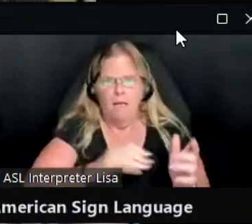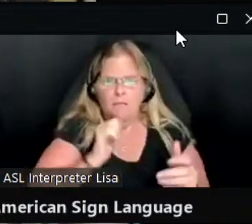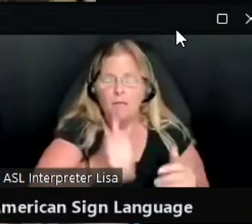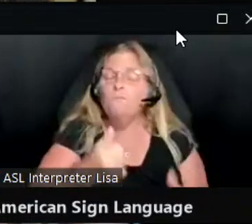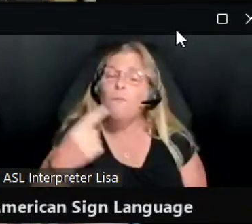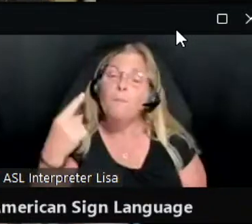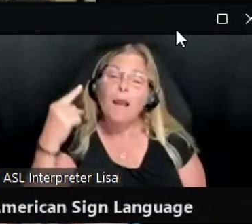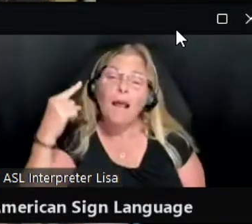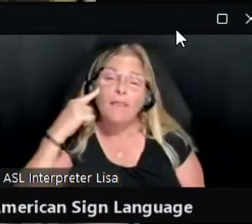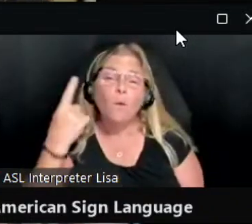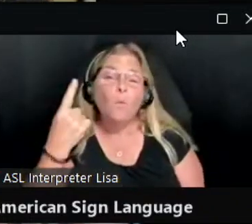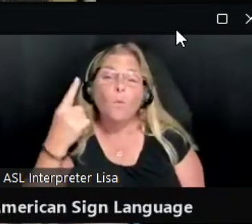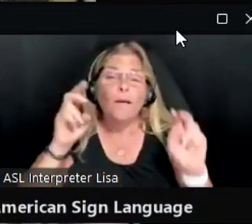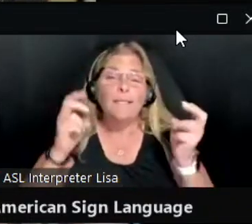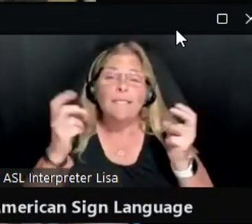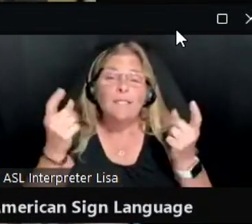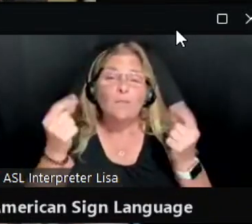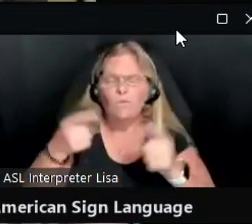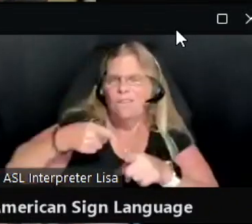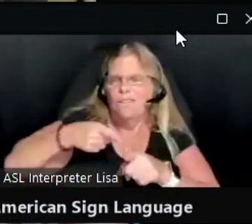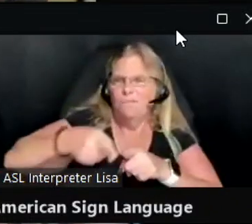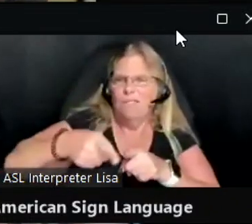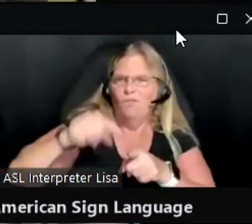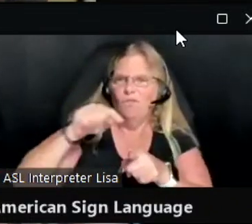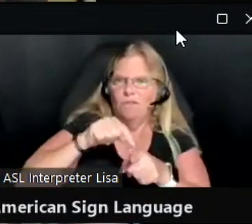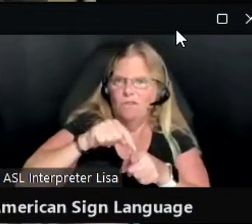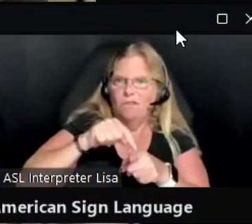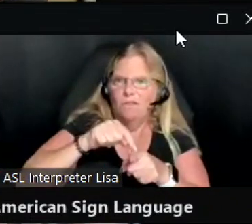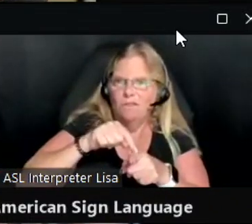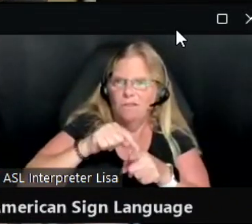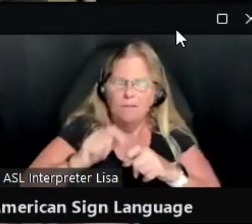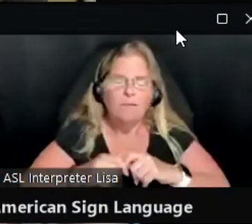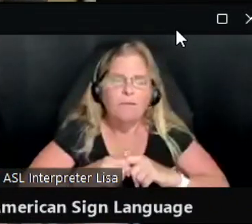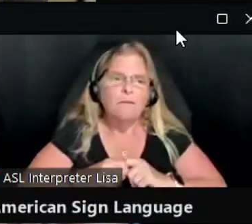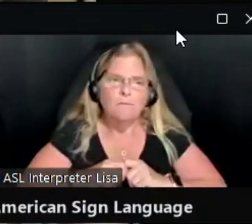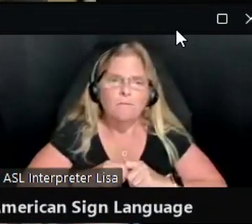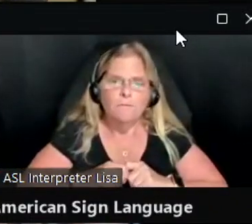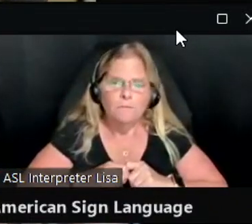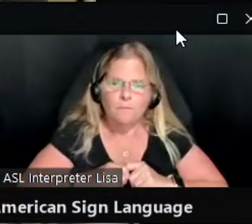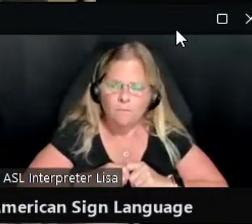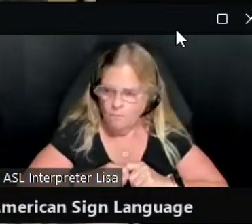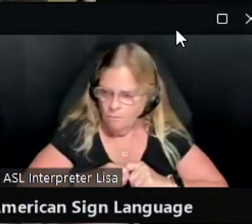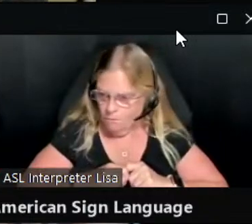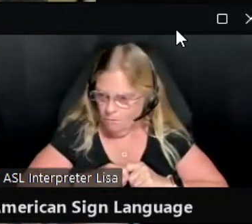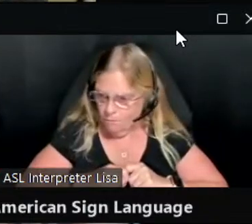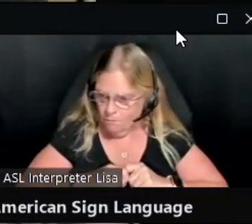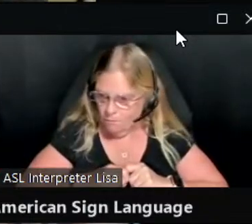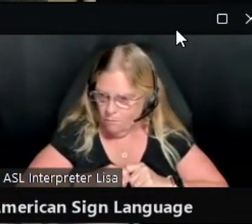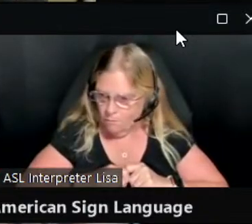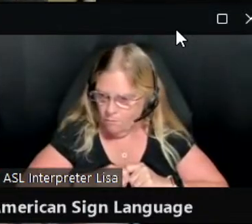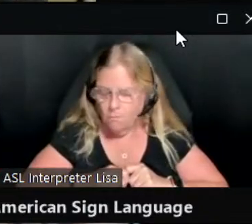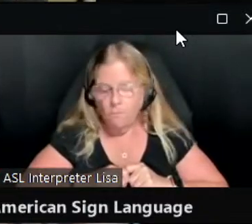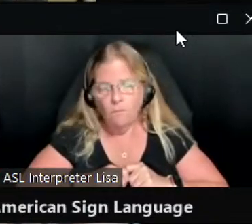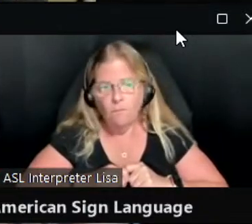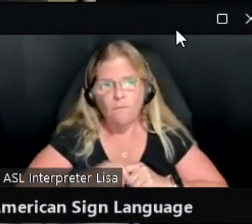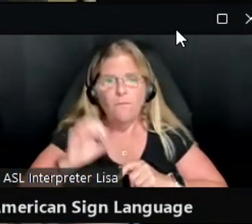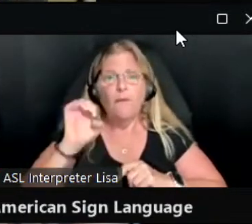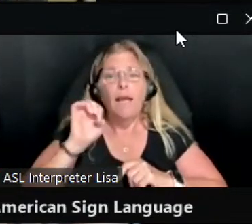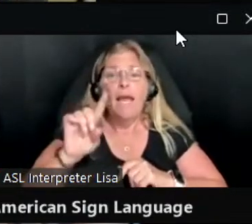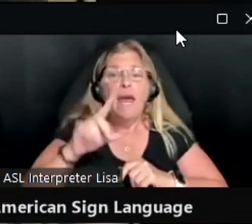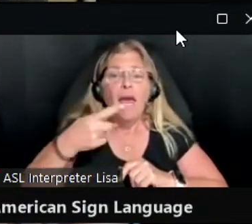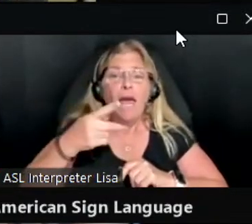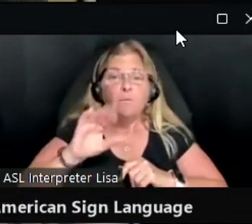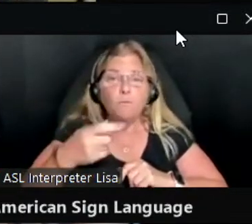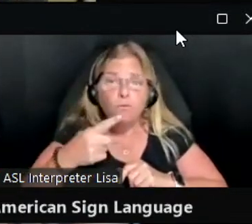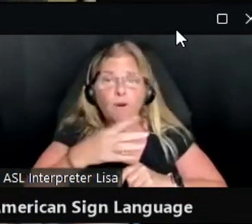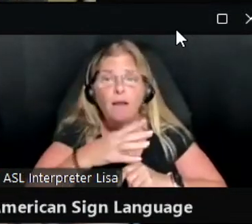be specialization for in ed prep and